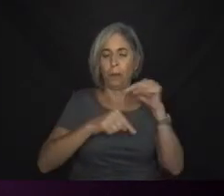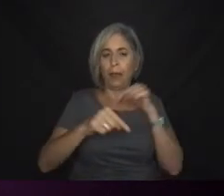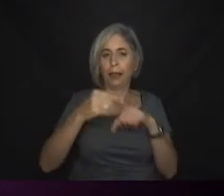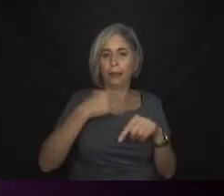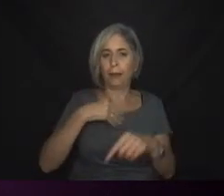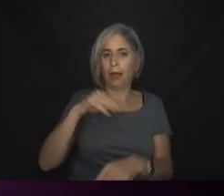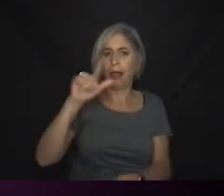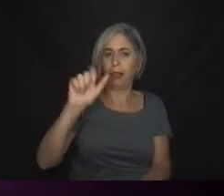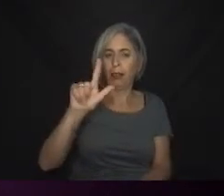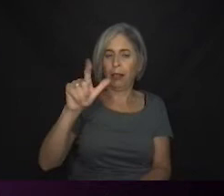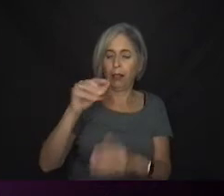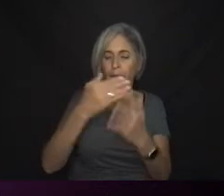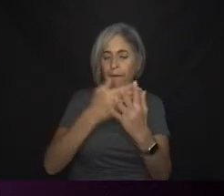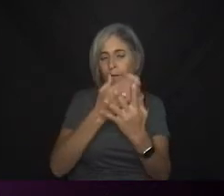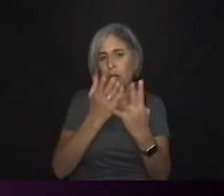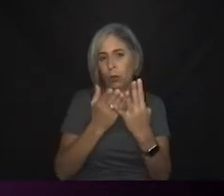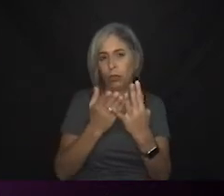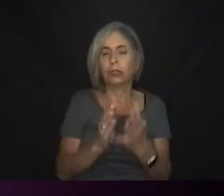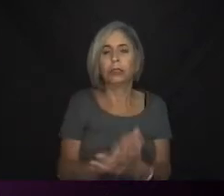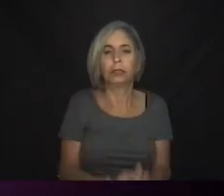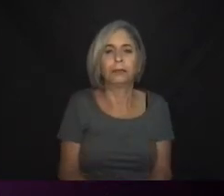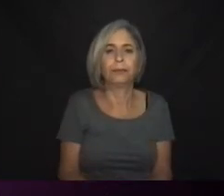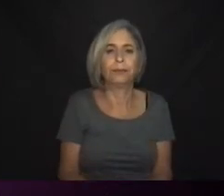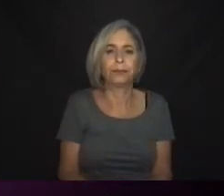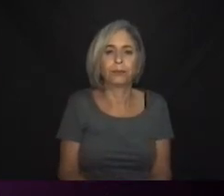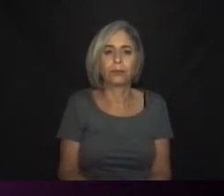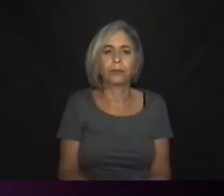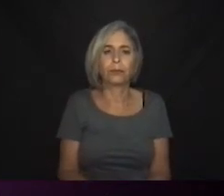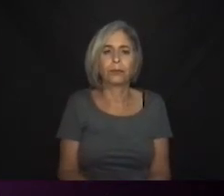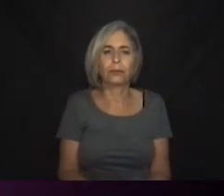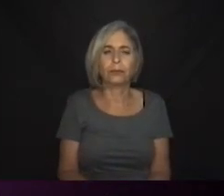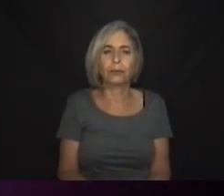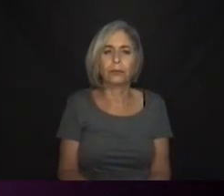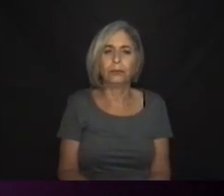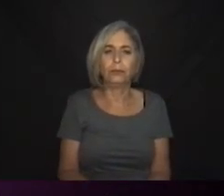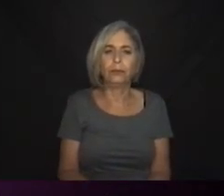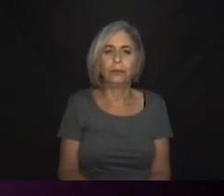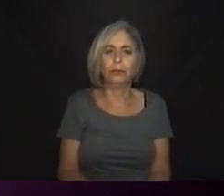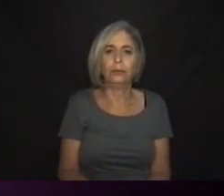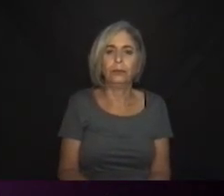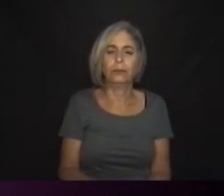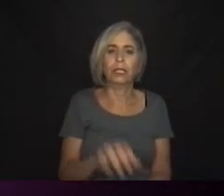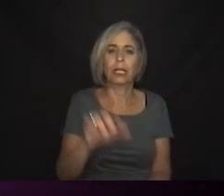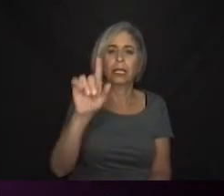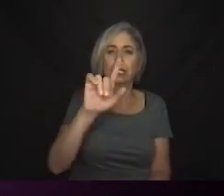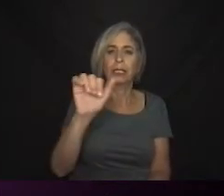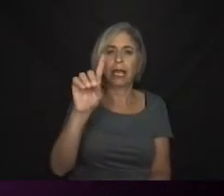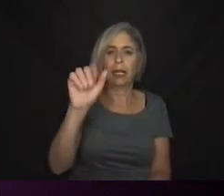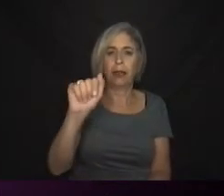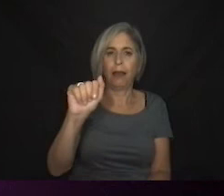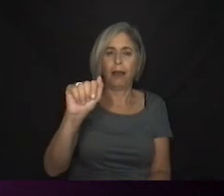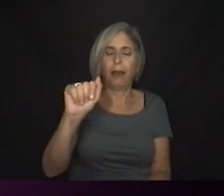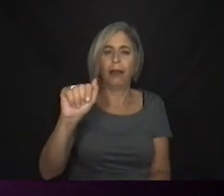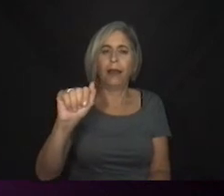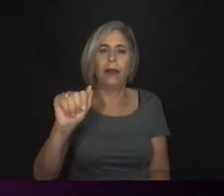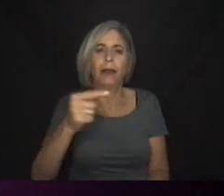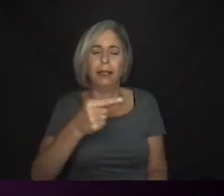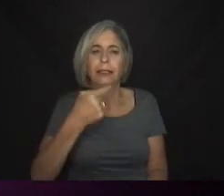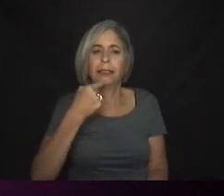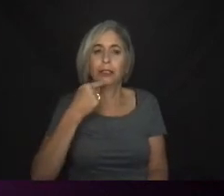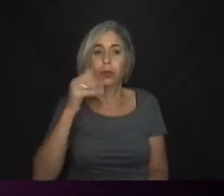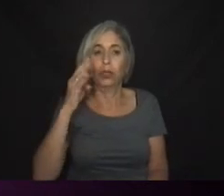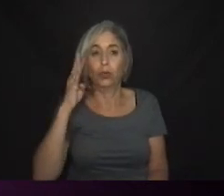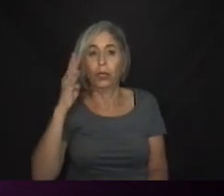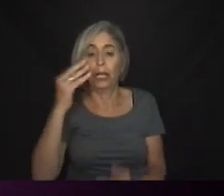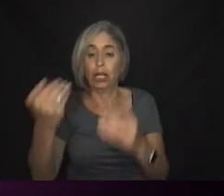folder, let's do some Zata. We'll do Zata init, okay? And it says here, do you want to create